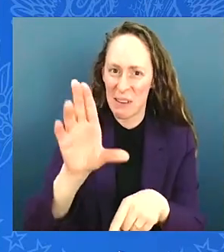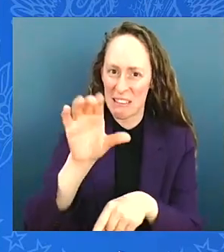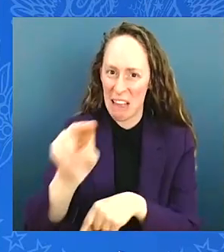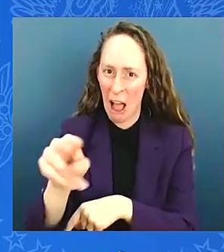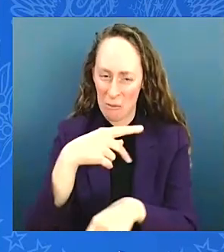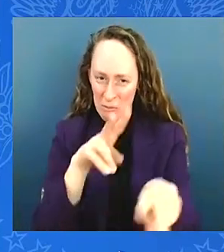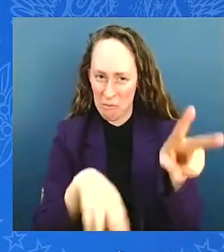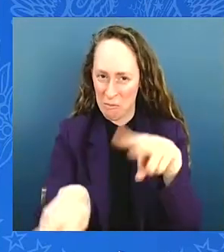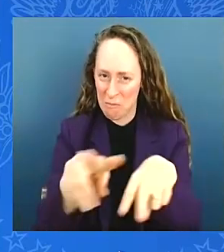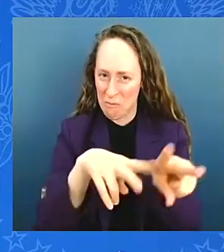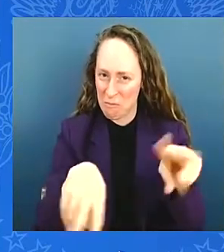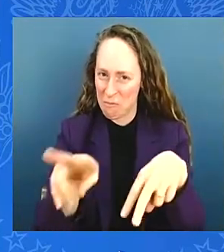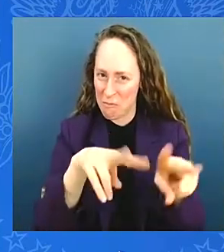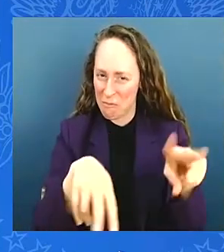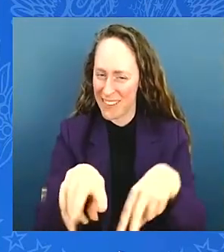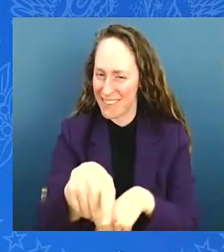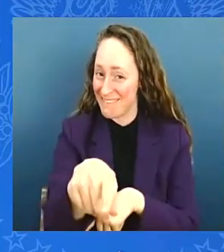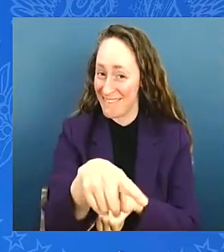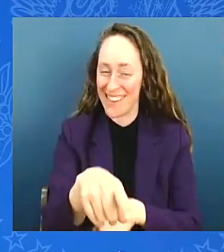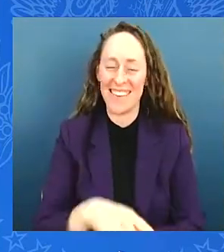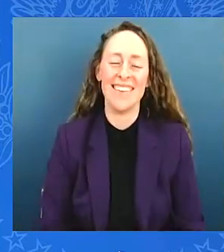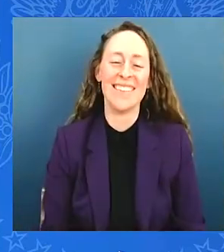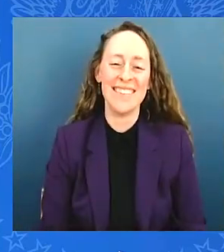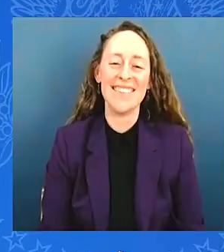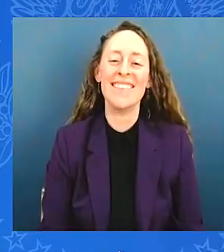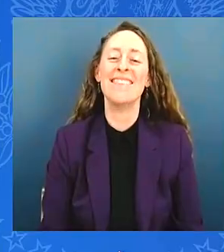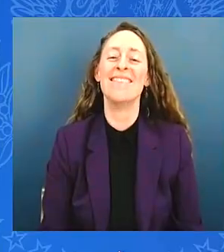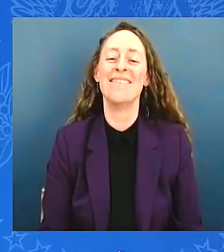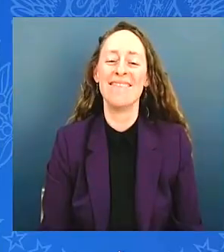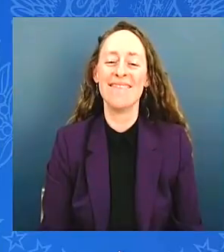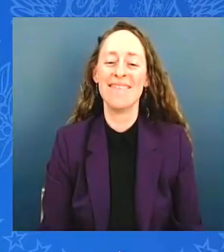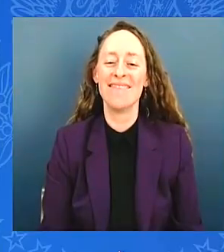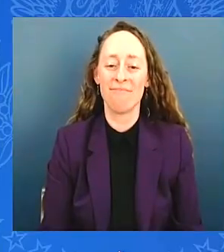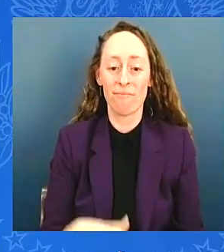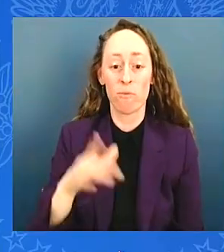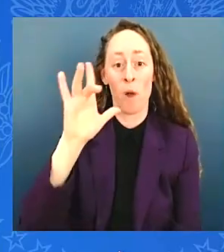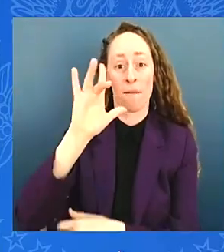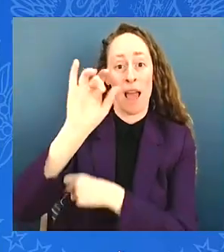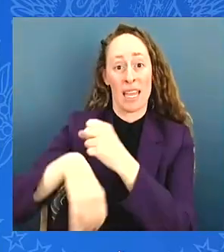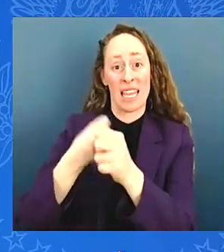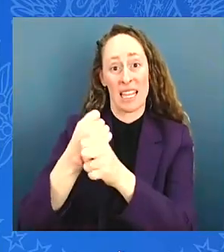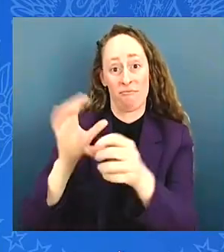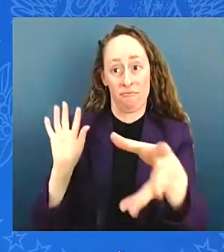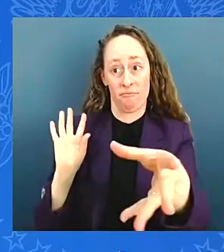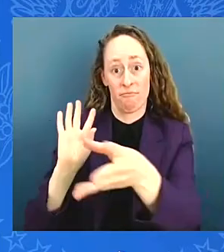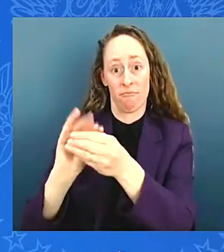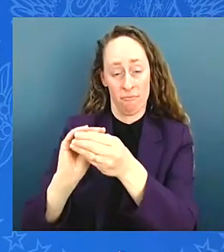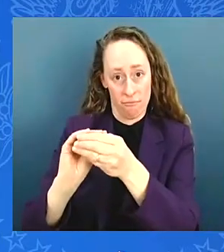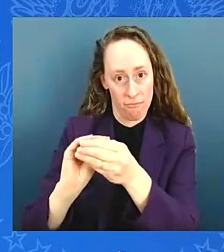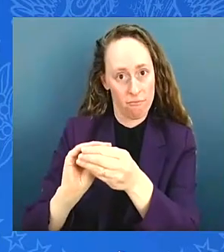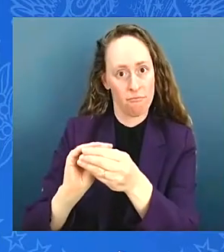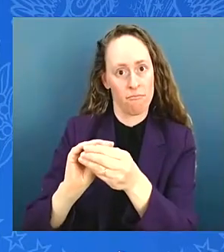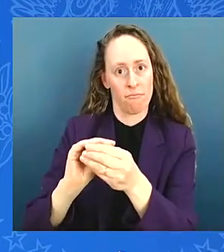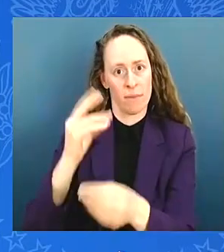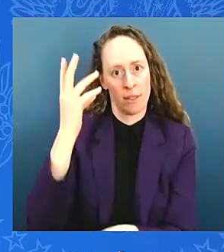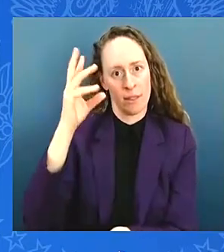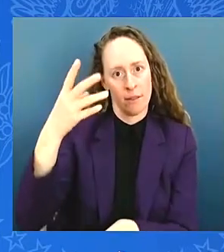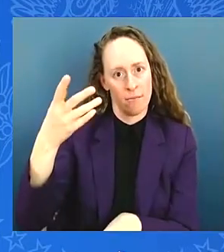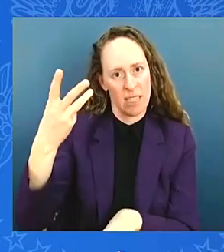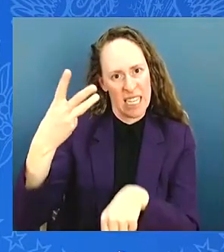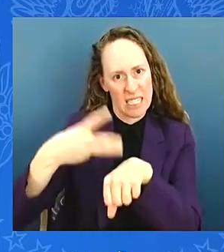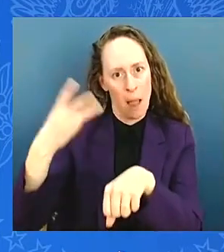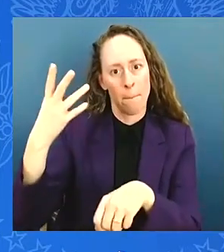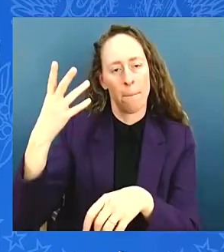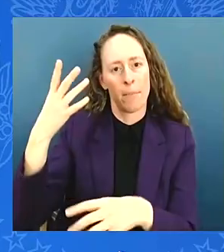25 years, UConn Huskies are atop the men's basketball world again, man. That's pretty cool. It wasn't easy.